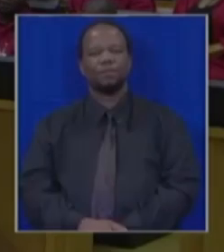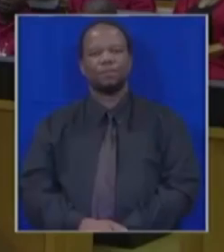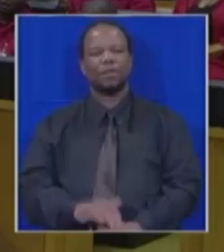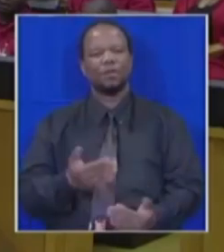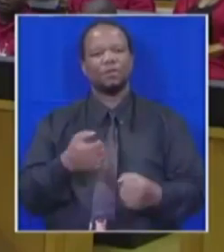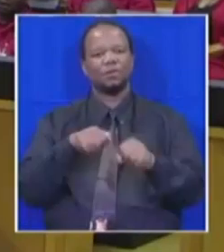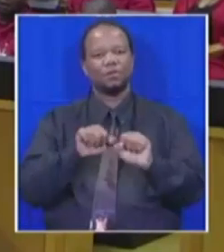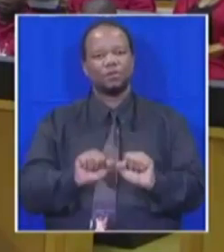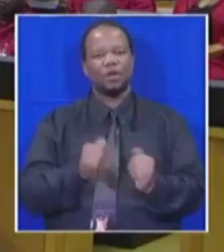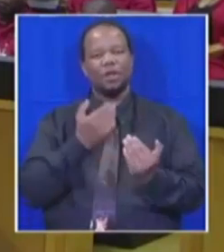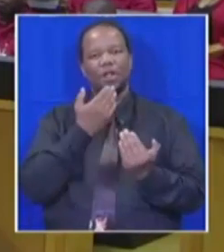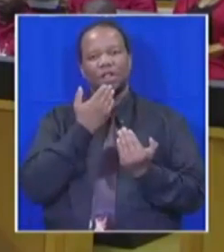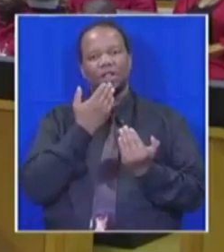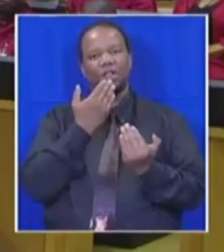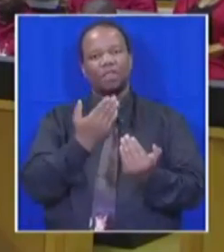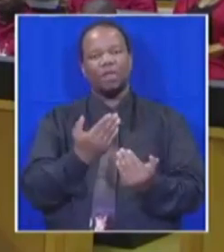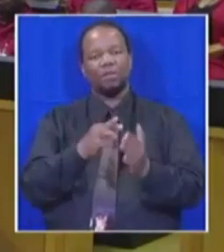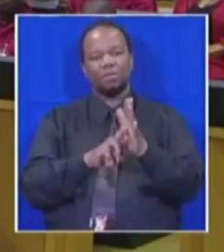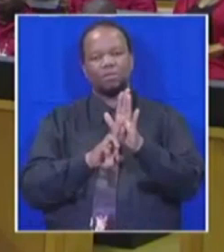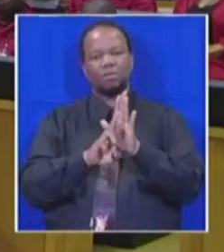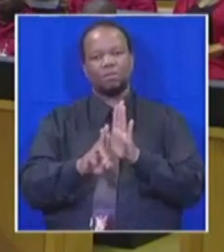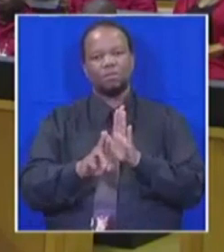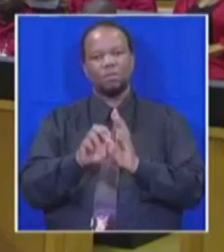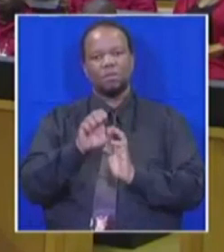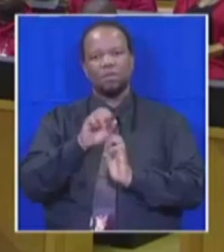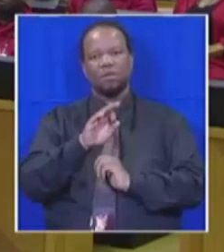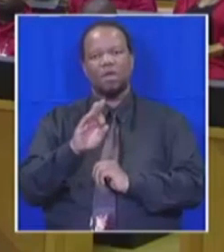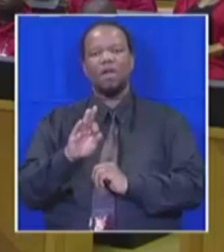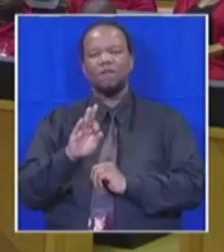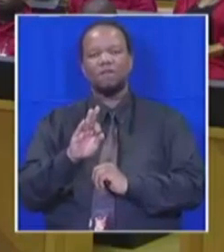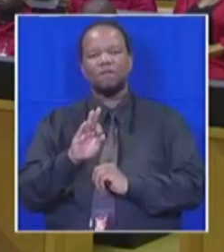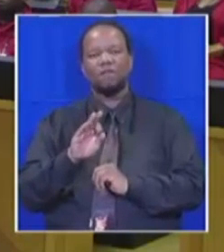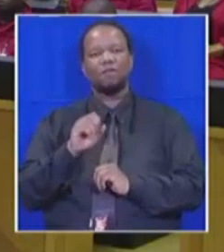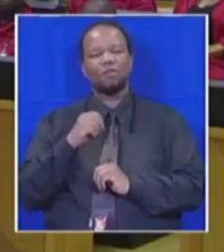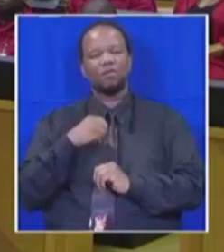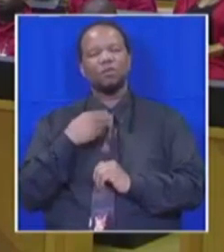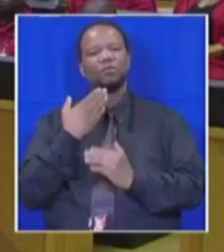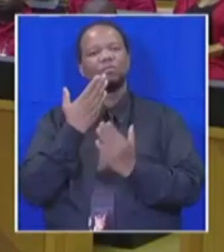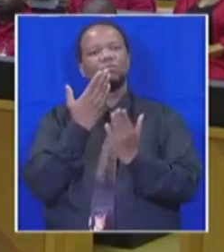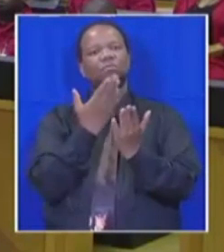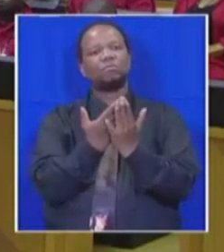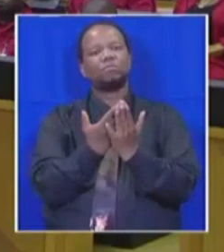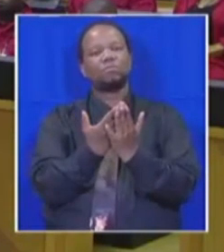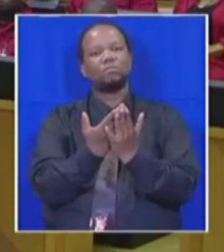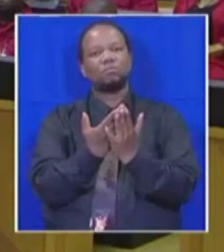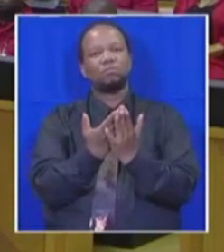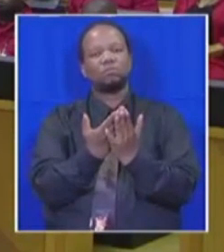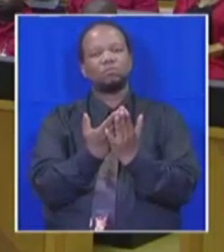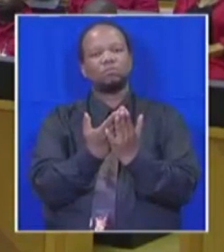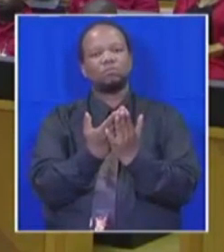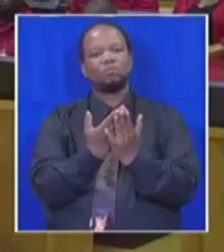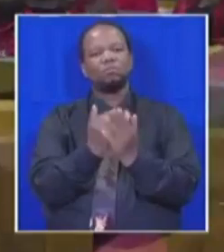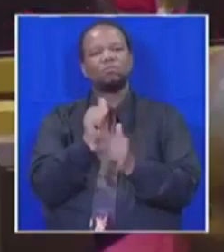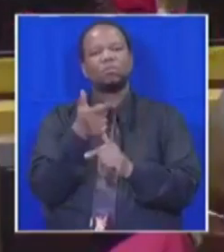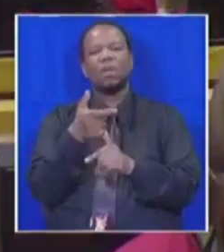Thank you, Chair. I rise on behalf of the economic freedom fighters to move without notice that the House notes the passing of